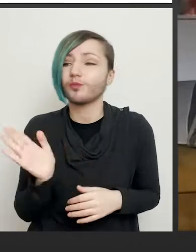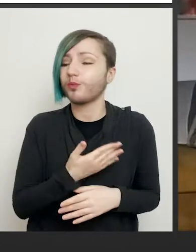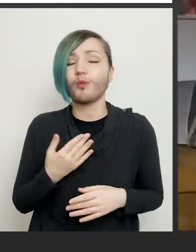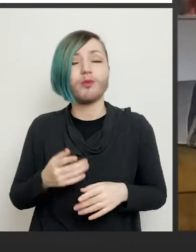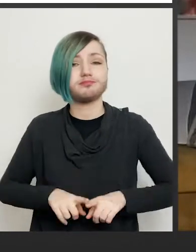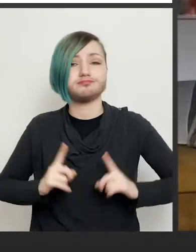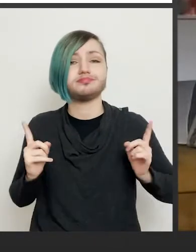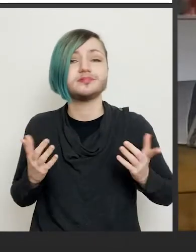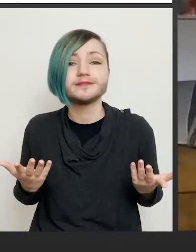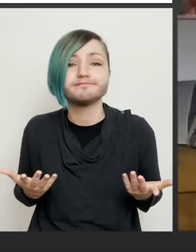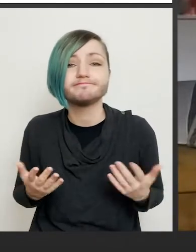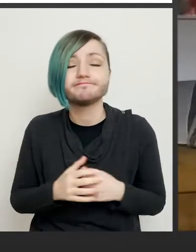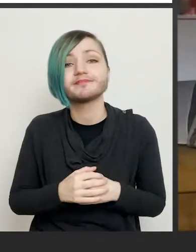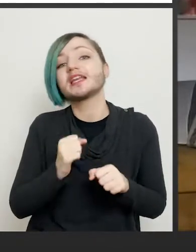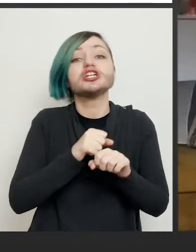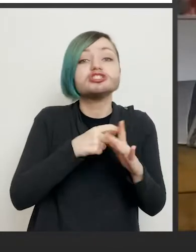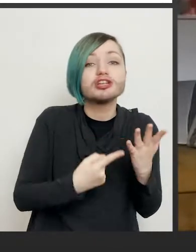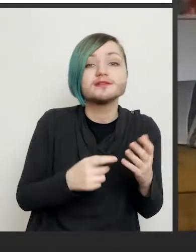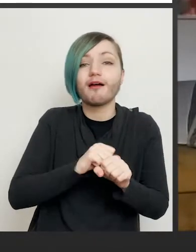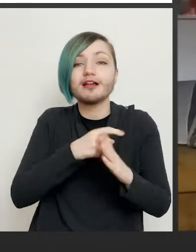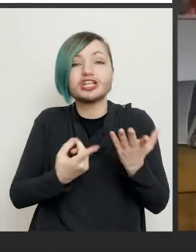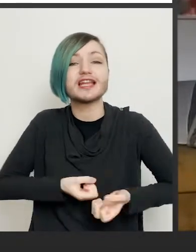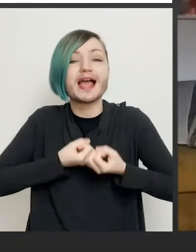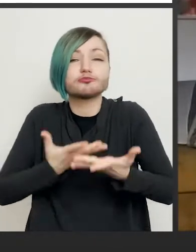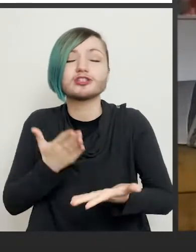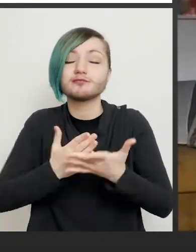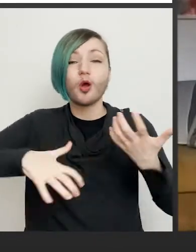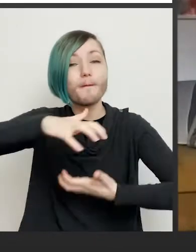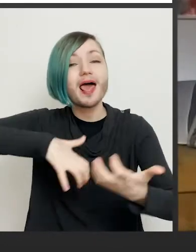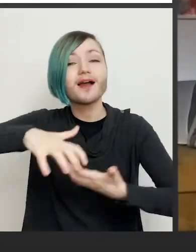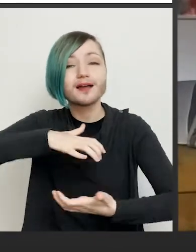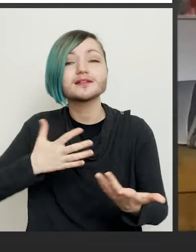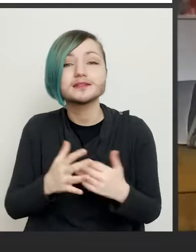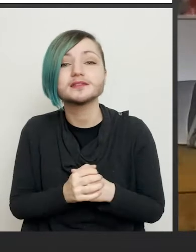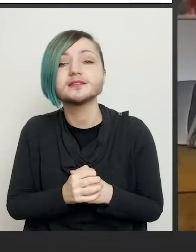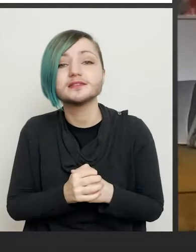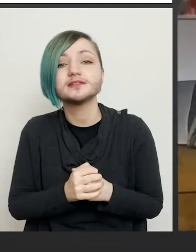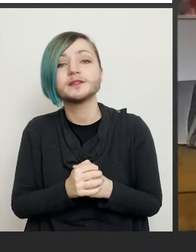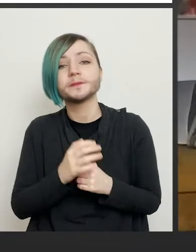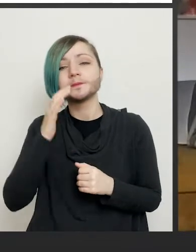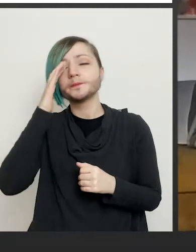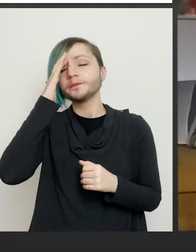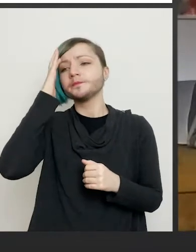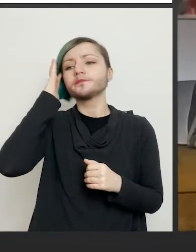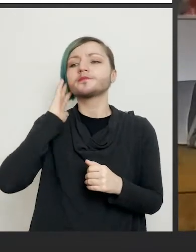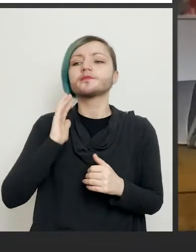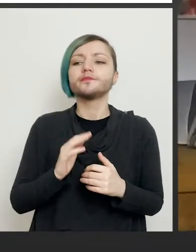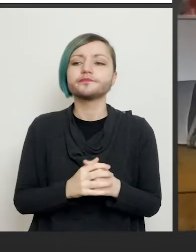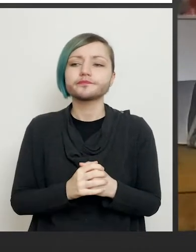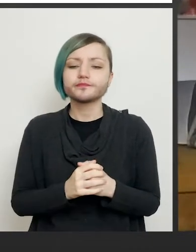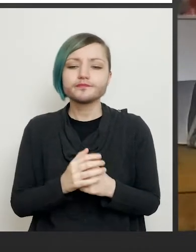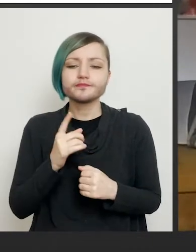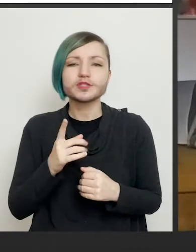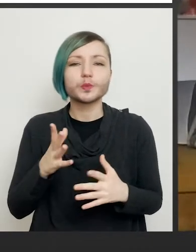people. And gender expression is a really complex thing. And I think once you find that element